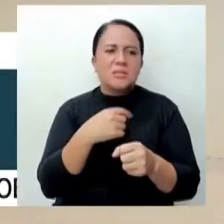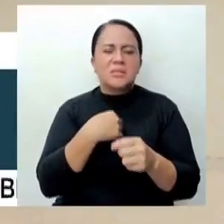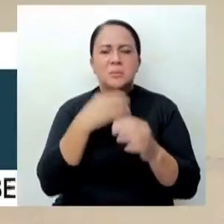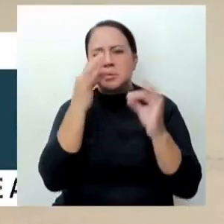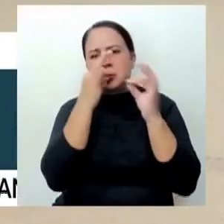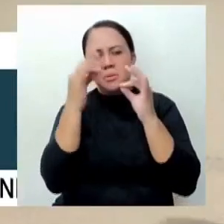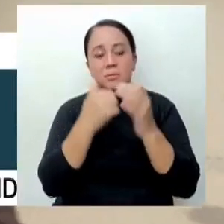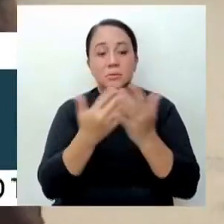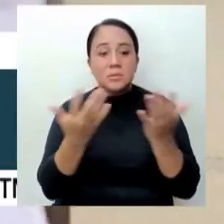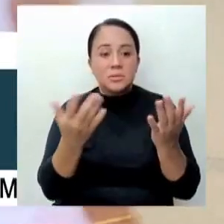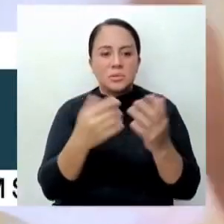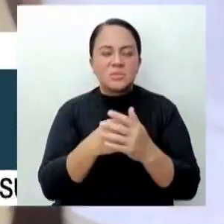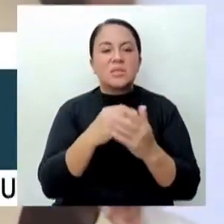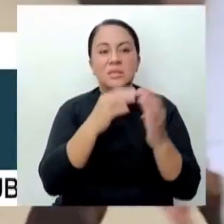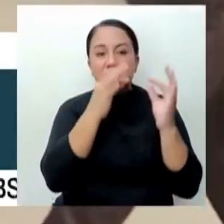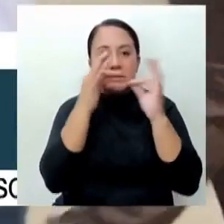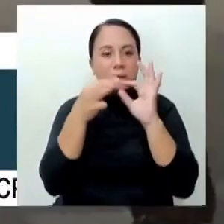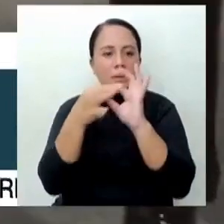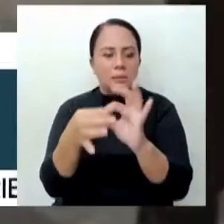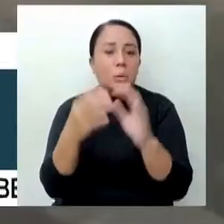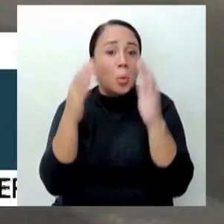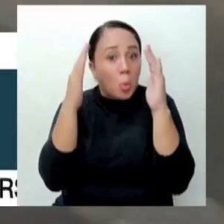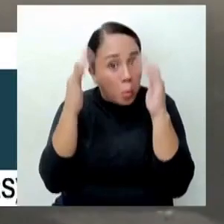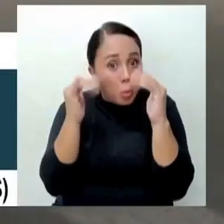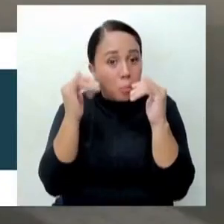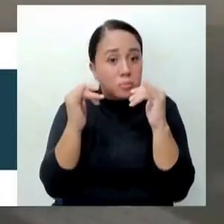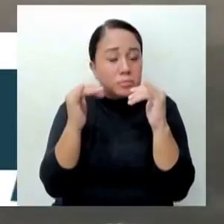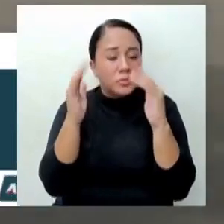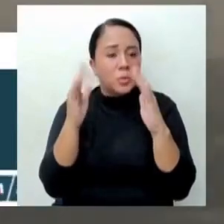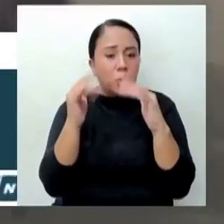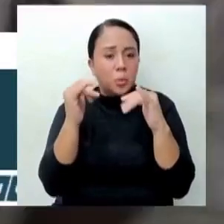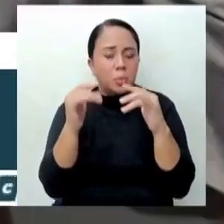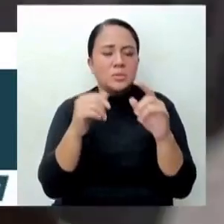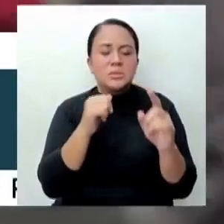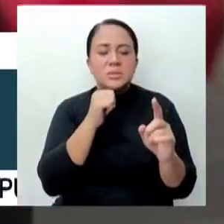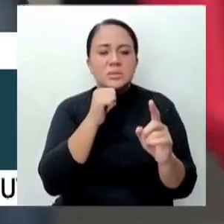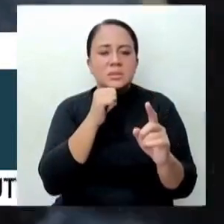So drug-related sila. So hopefully, hindi na sila